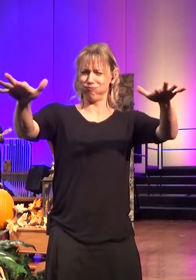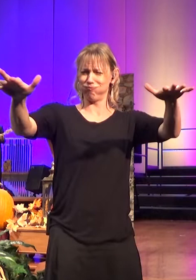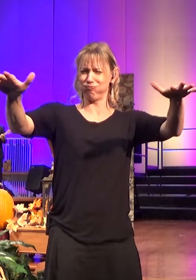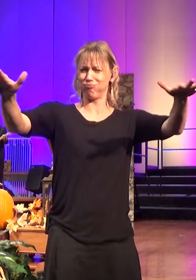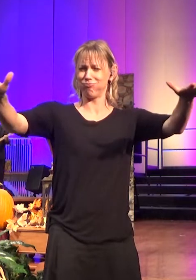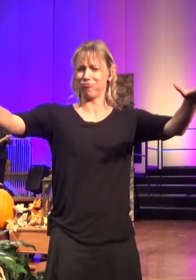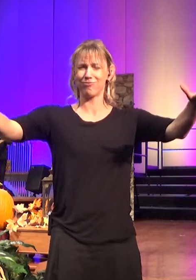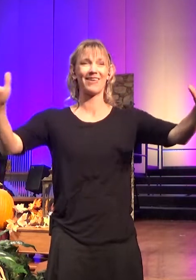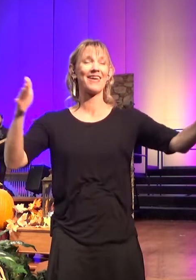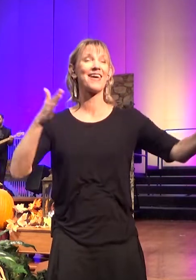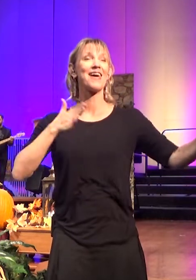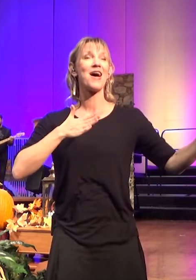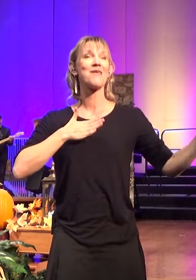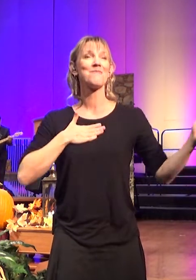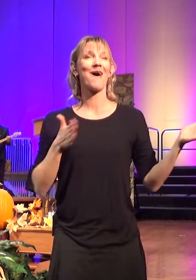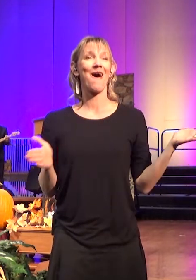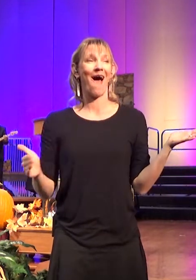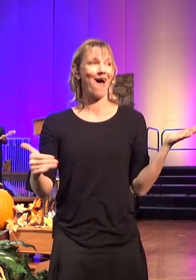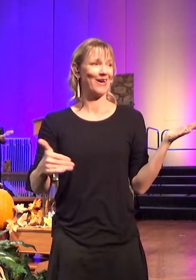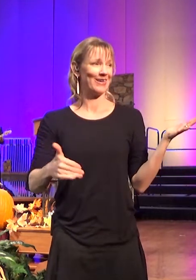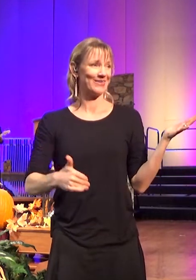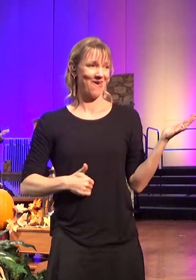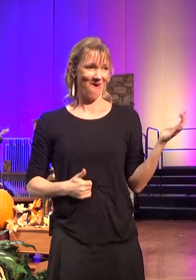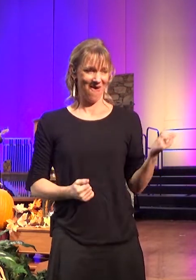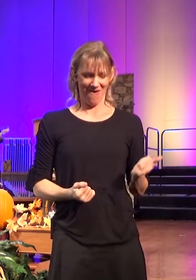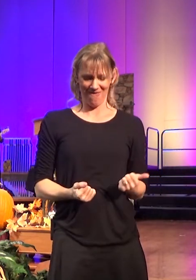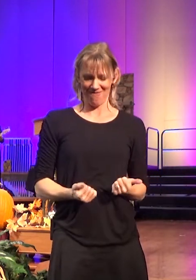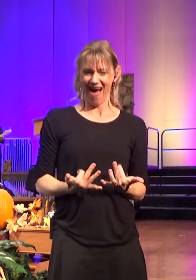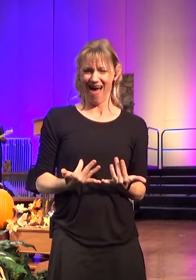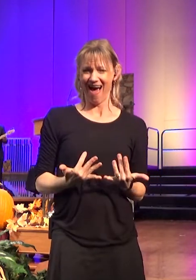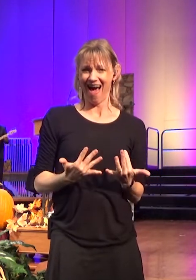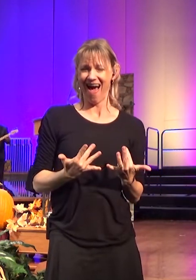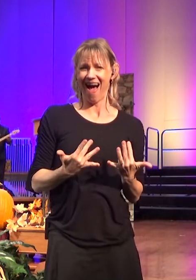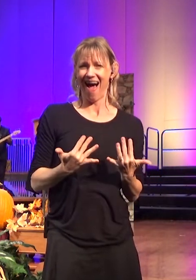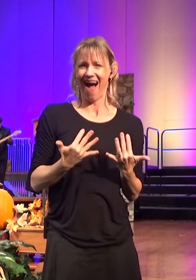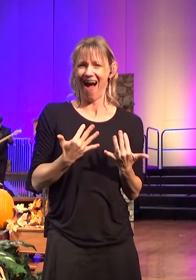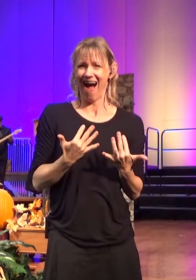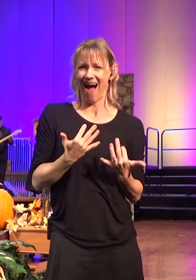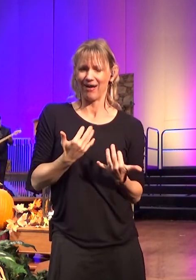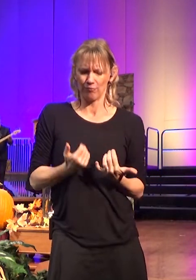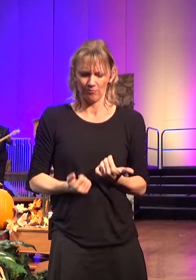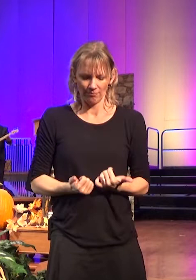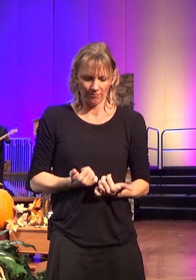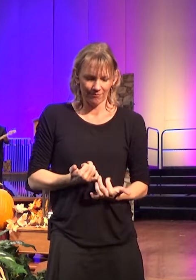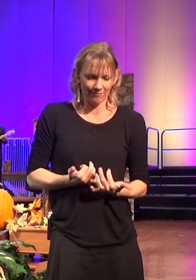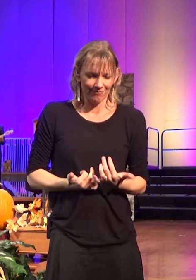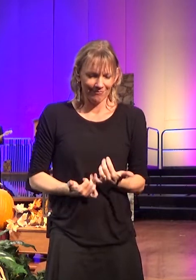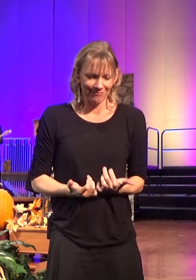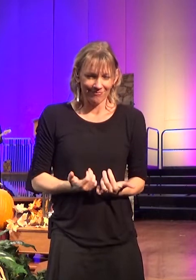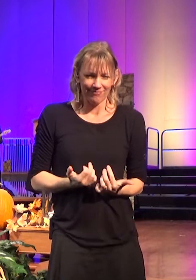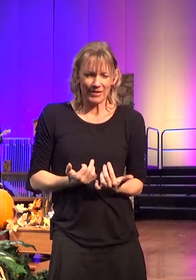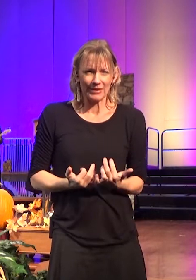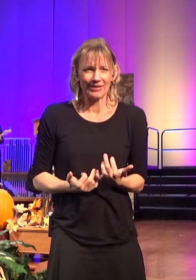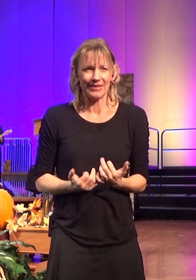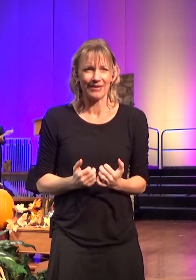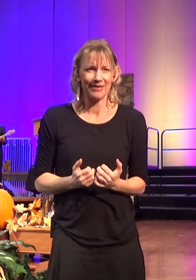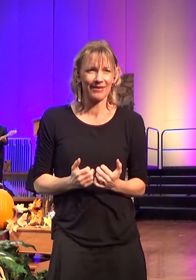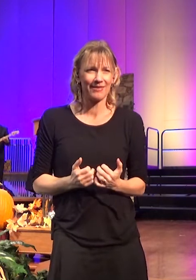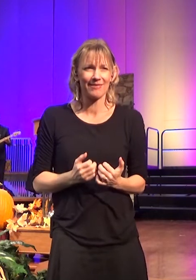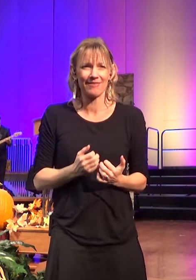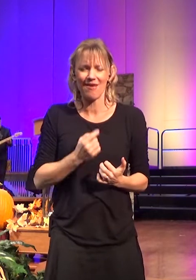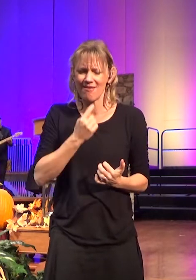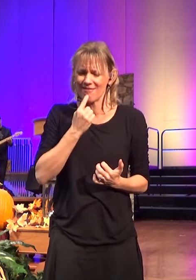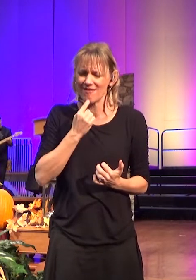overflowing. My soul is a fire with embers glowing.